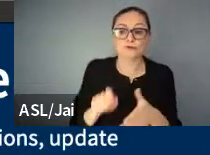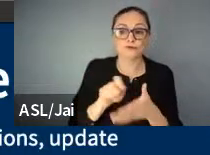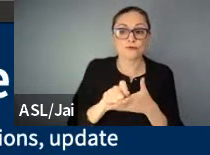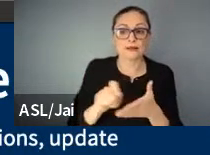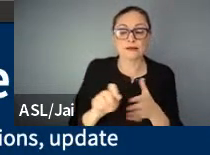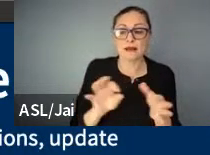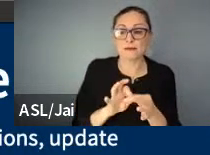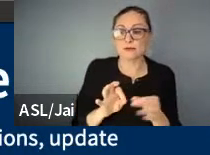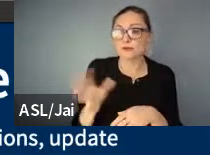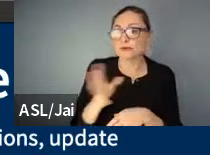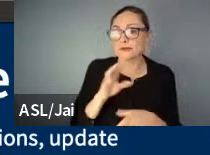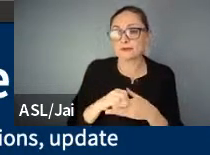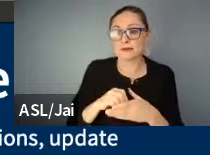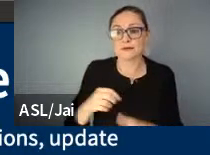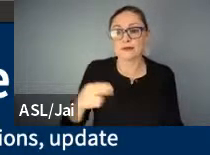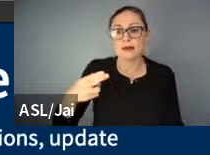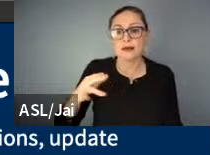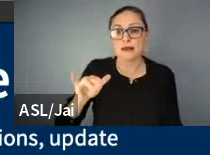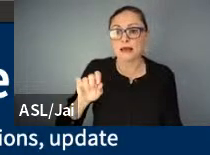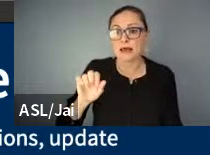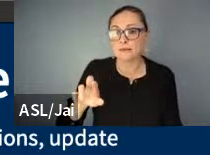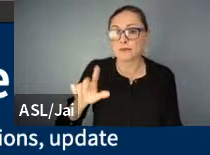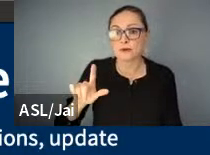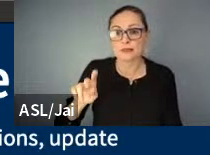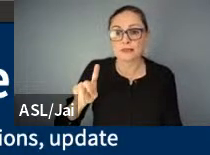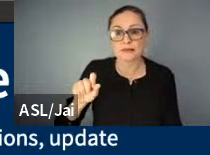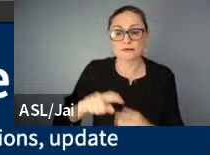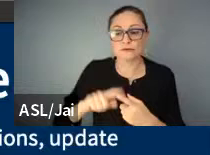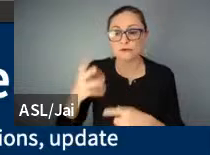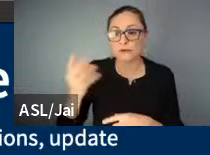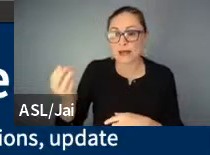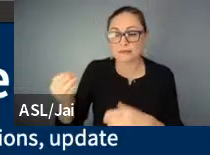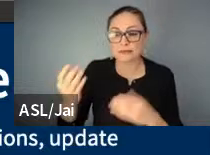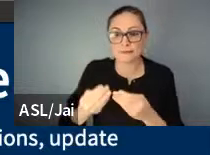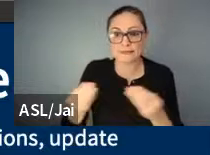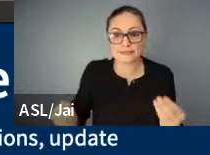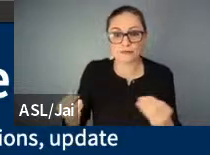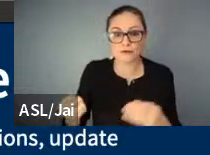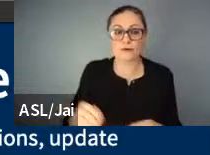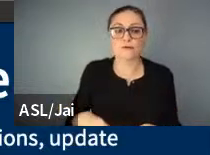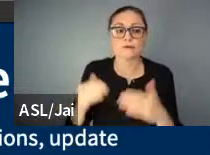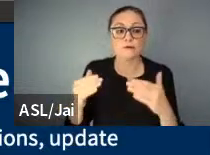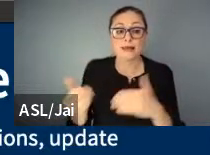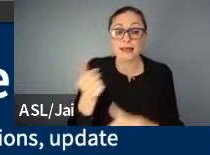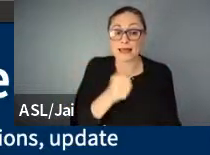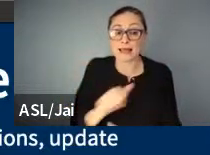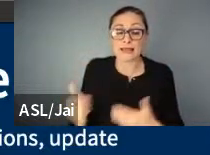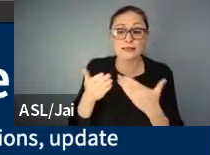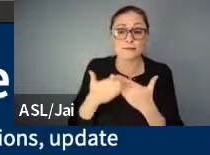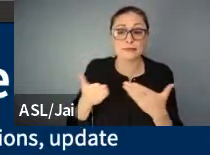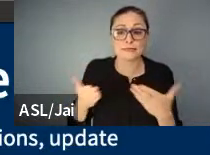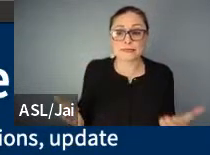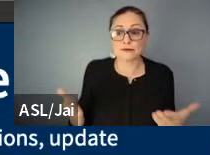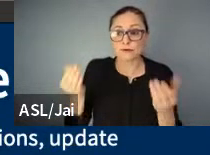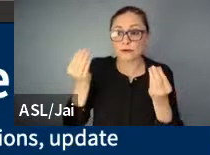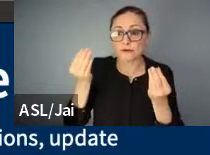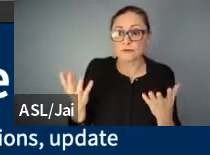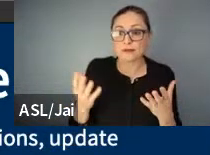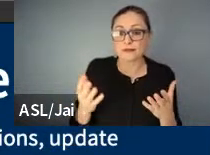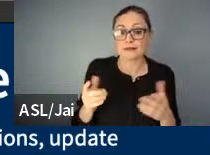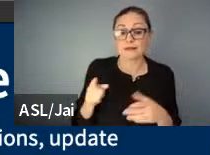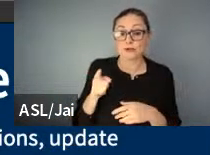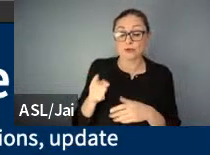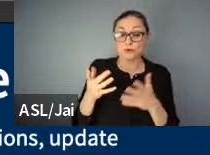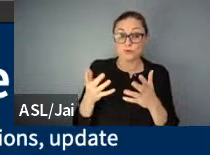include any hyperlinks to outside materials or information. And any material information the commenter wishes to